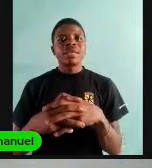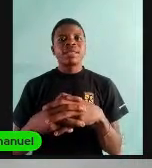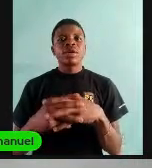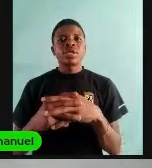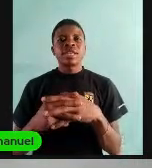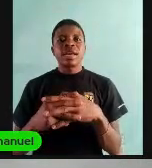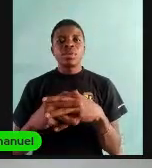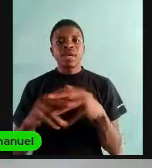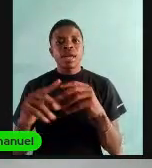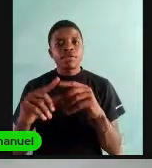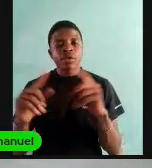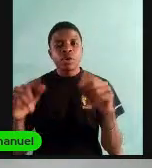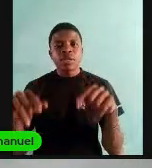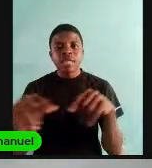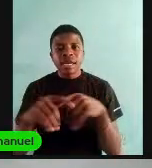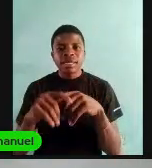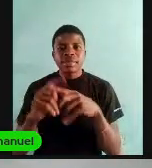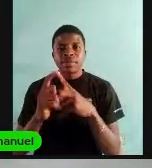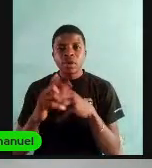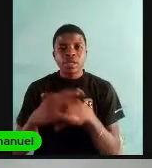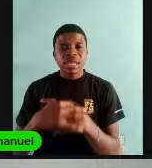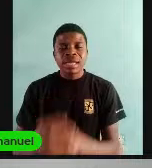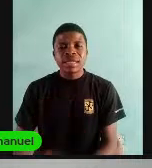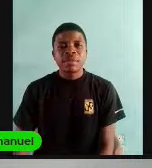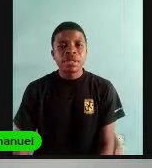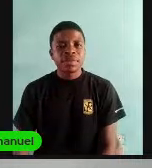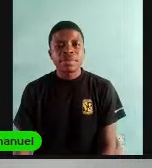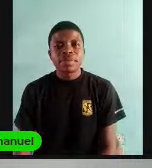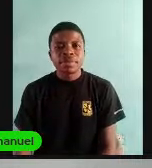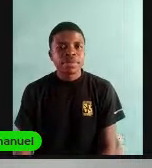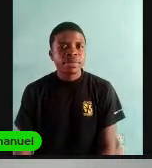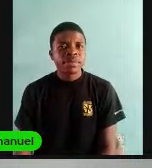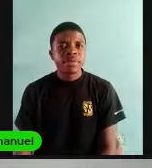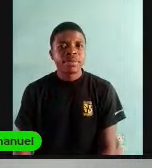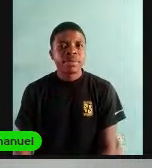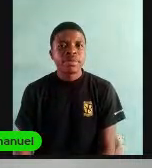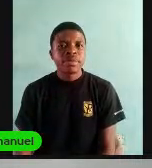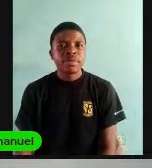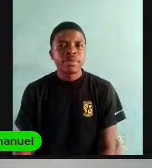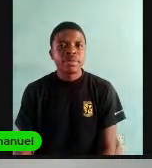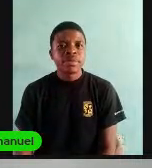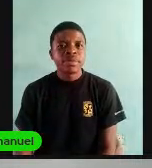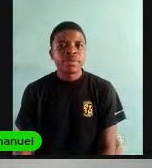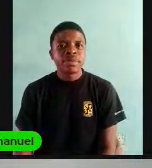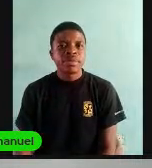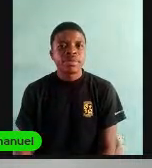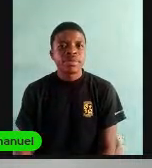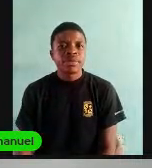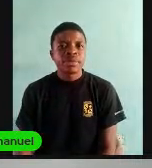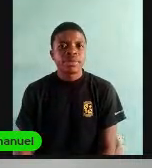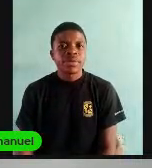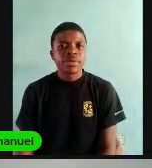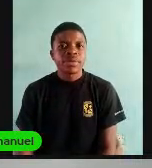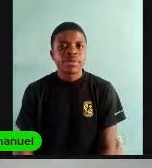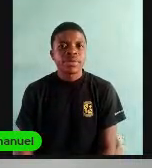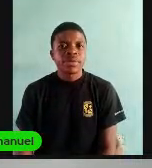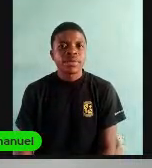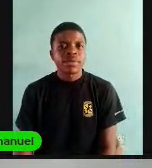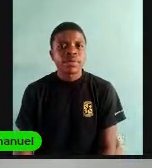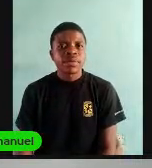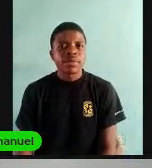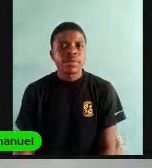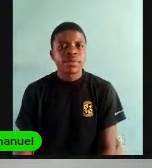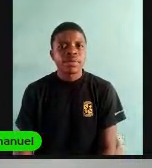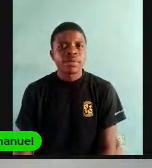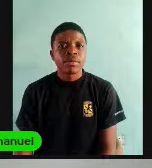We can't see your side. We can't view your side. Your slide. I mean. Okay, sorry about that. I'm sorry about that. I'm